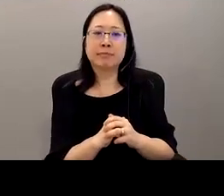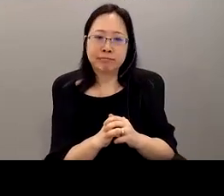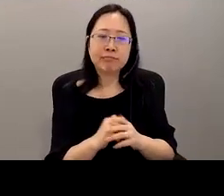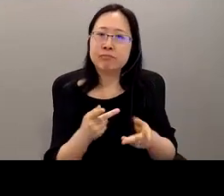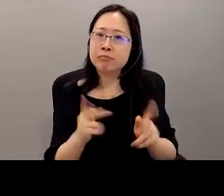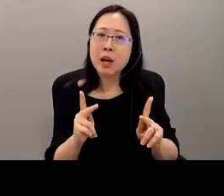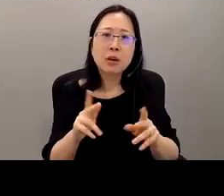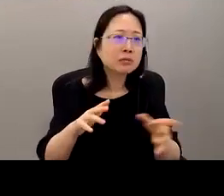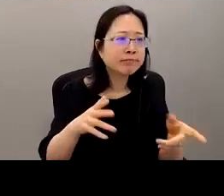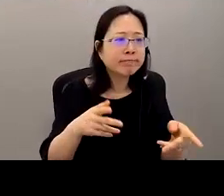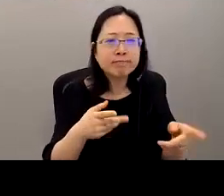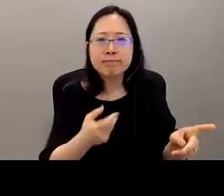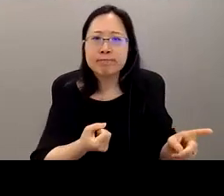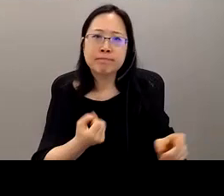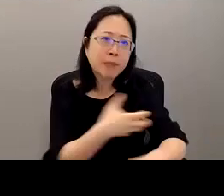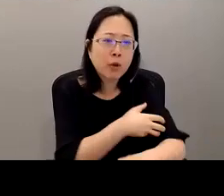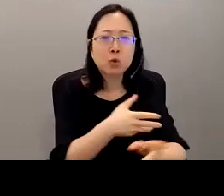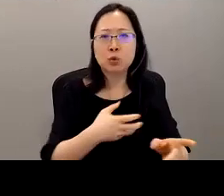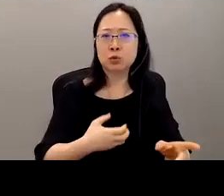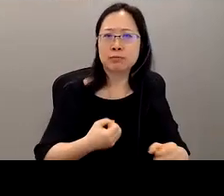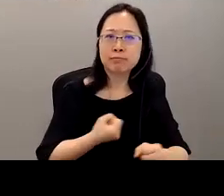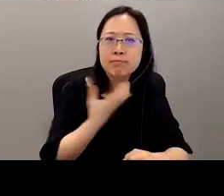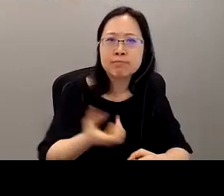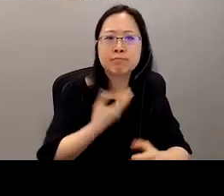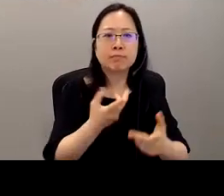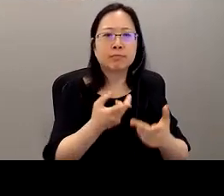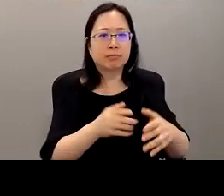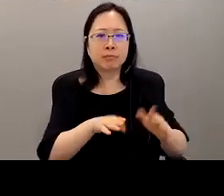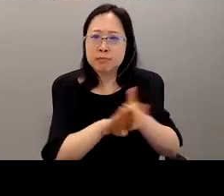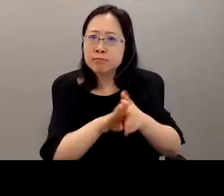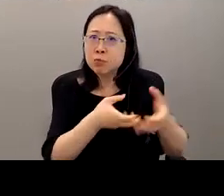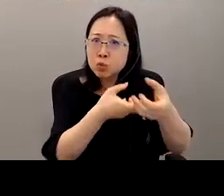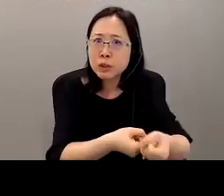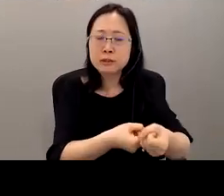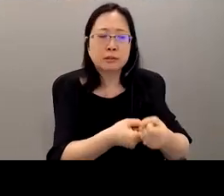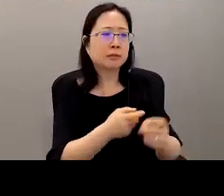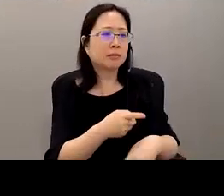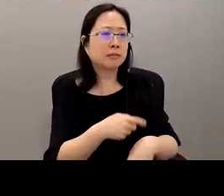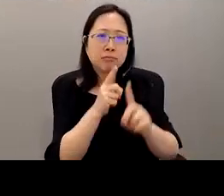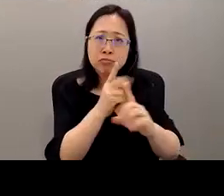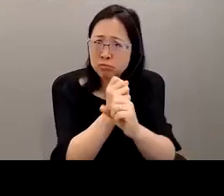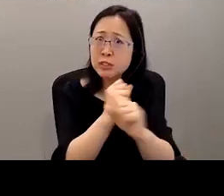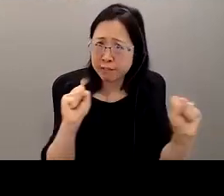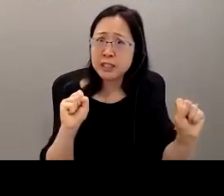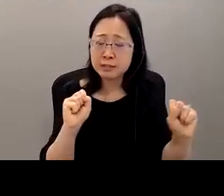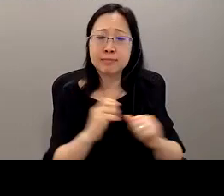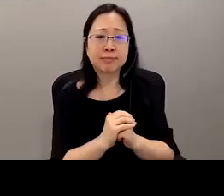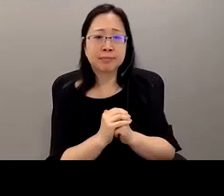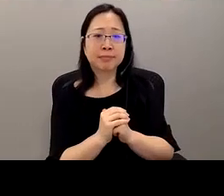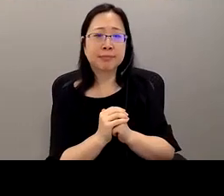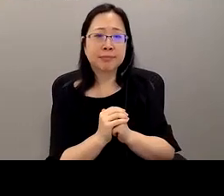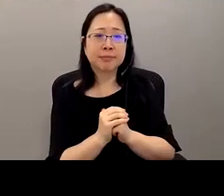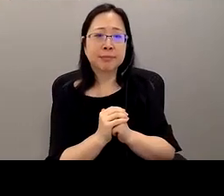for voice, choice, trust, and safety. And then